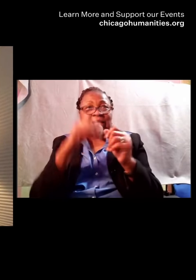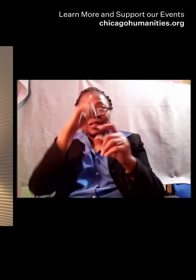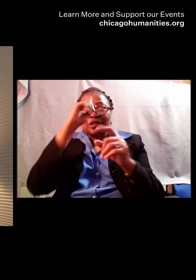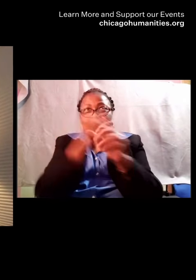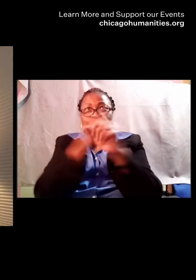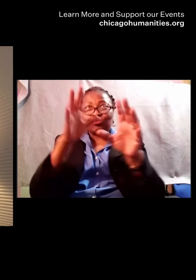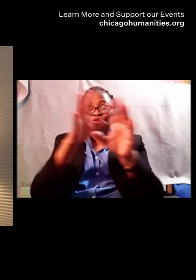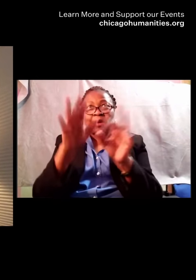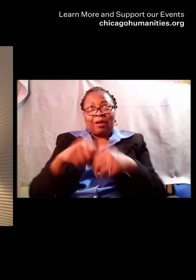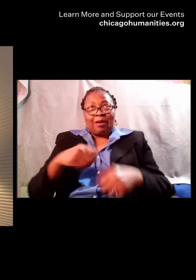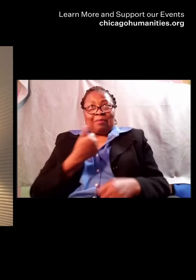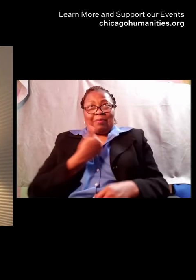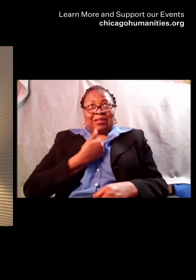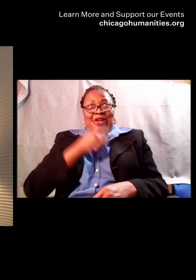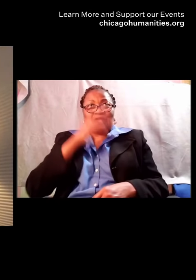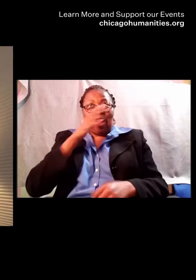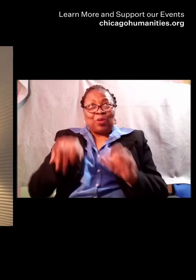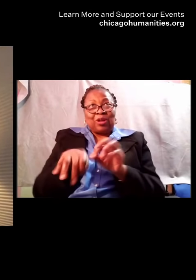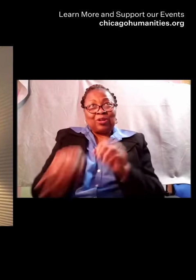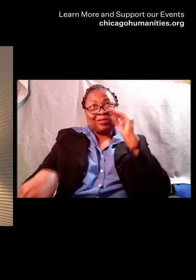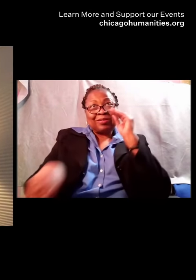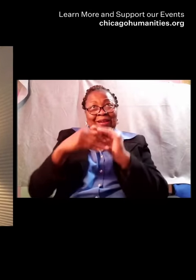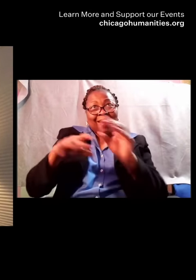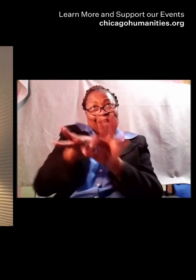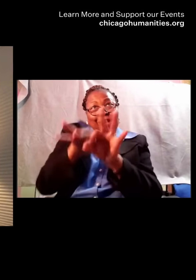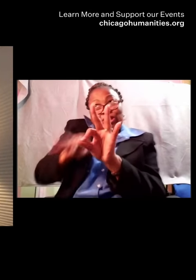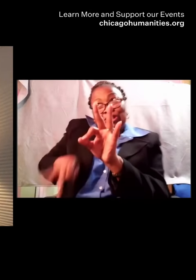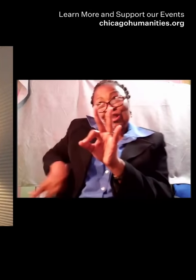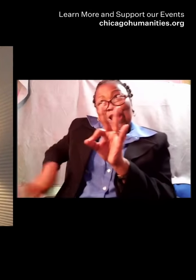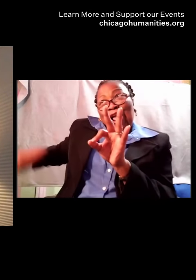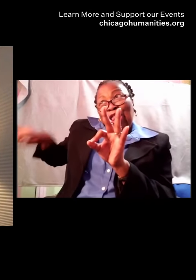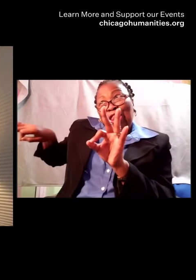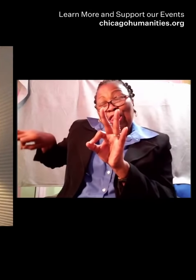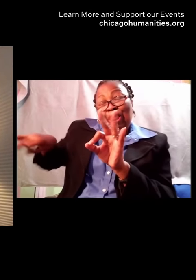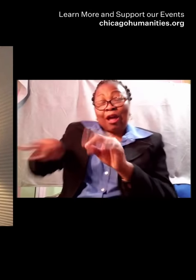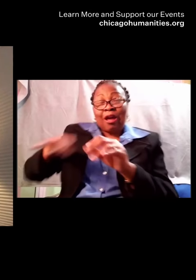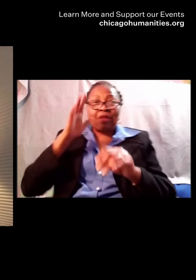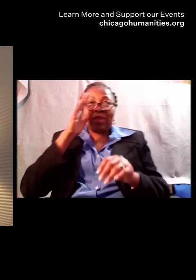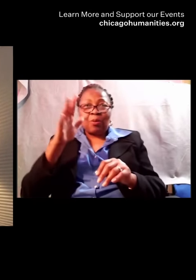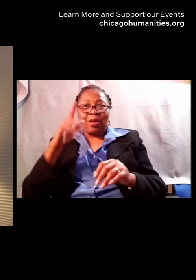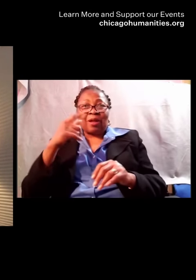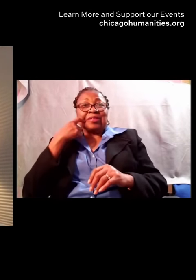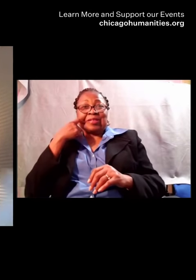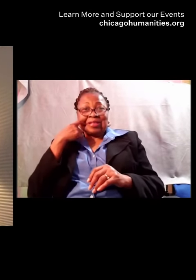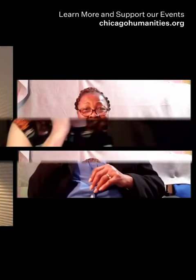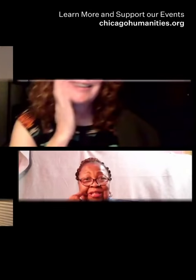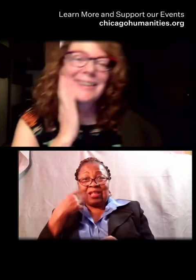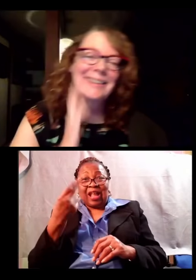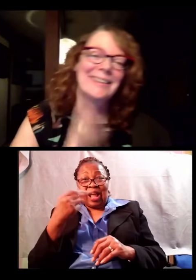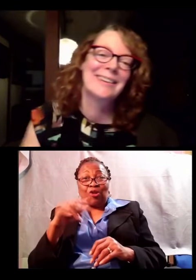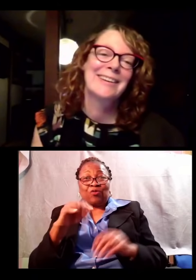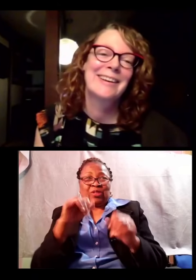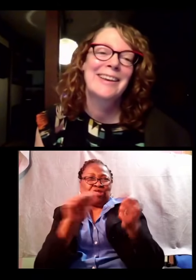visuals. They'll have addictive hangovers and ruined nails.